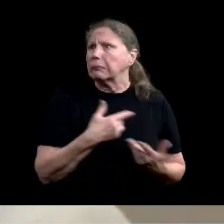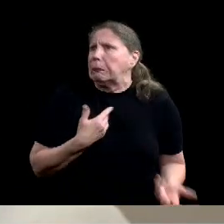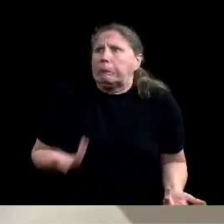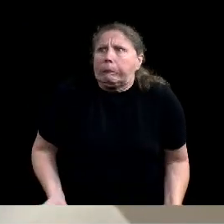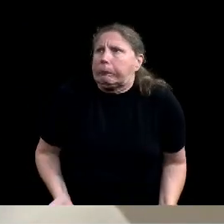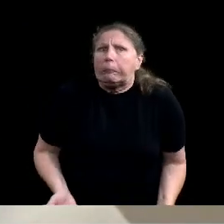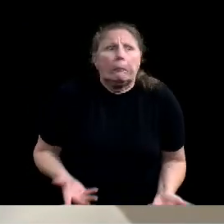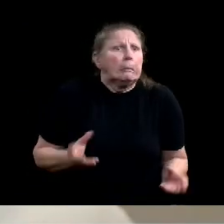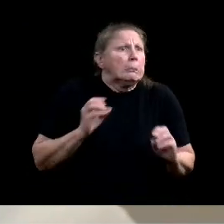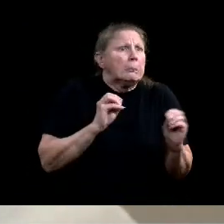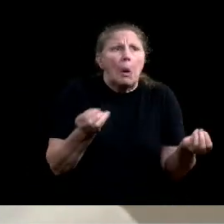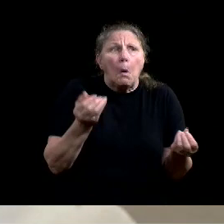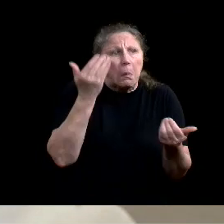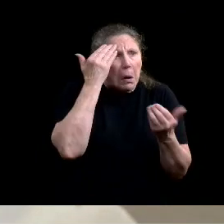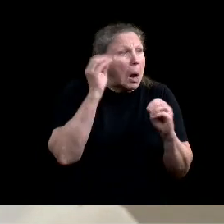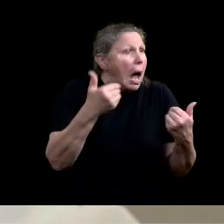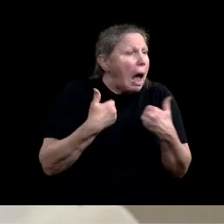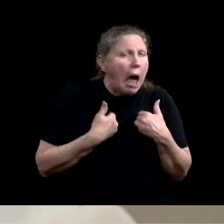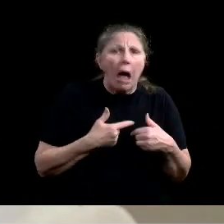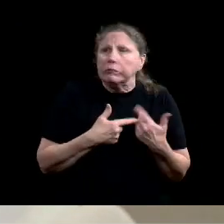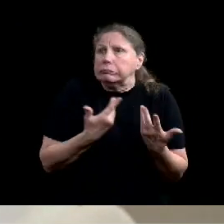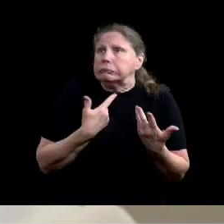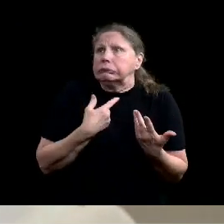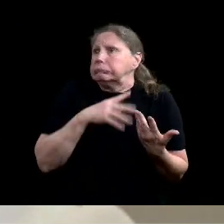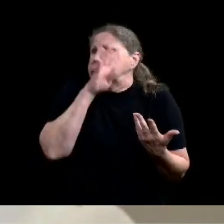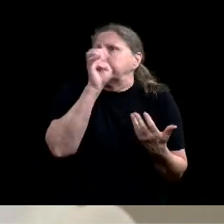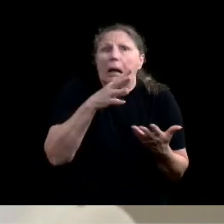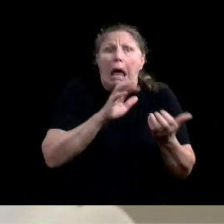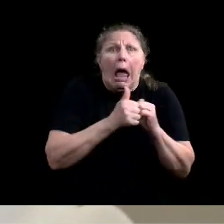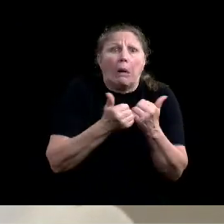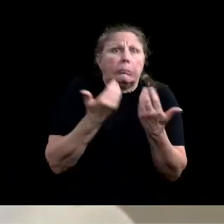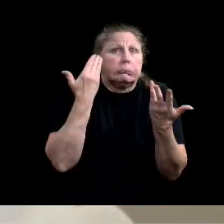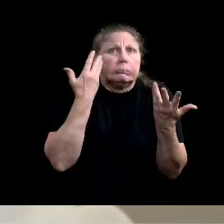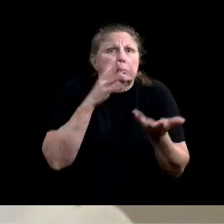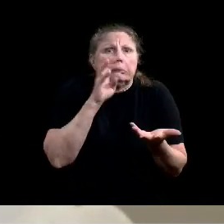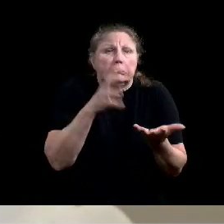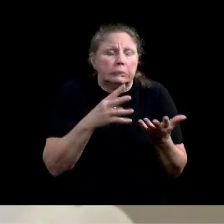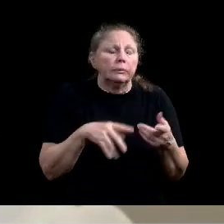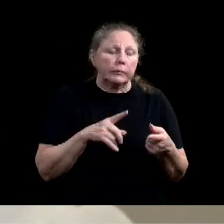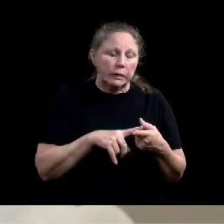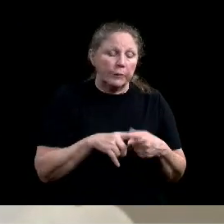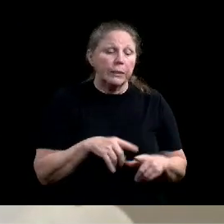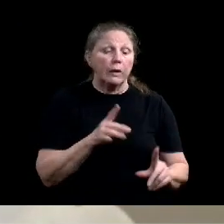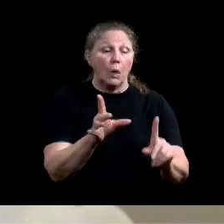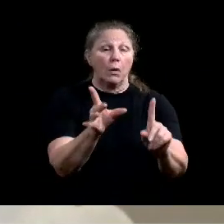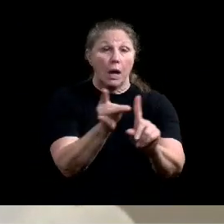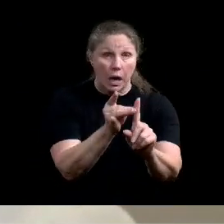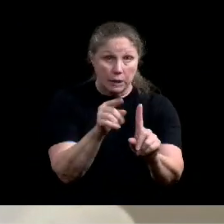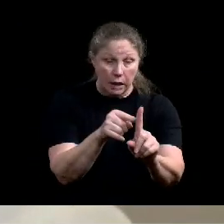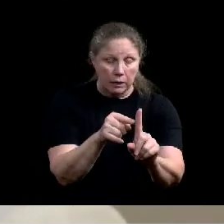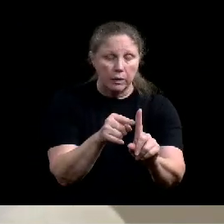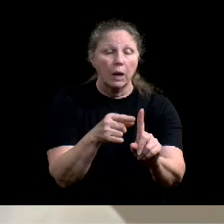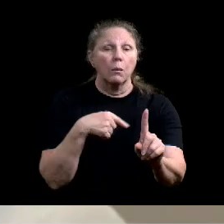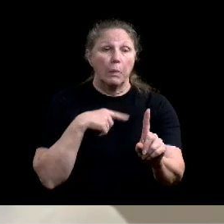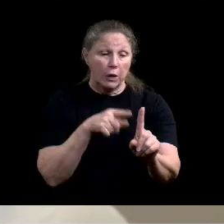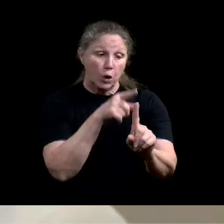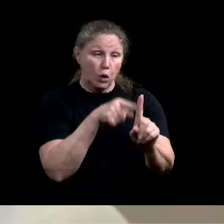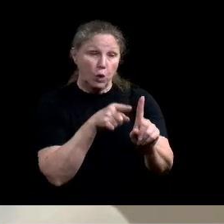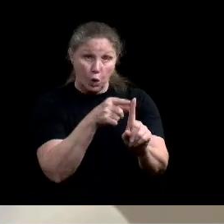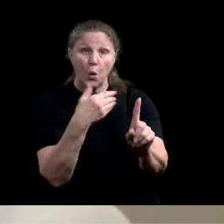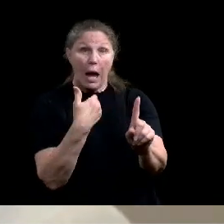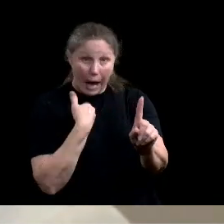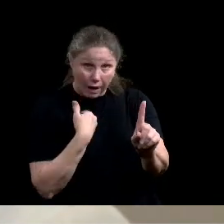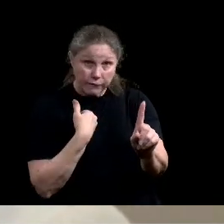Pertaining to the contact tracing, the health district asks that everyone who's a confirmed positive case list all